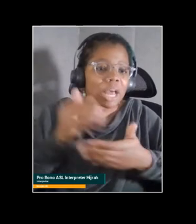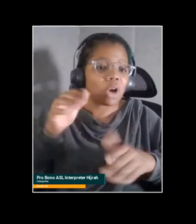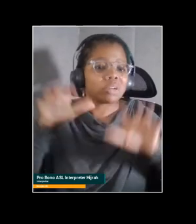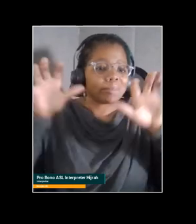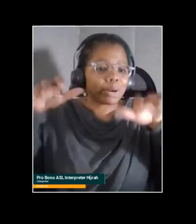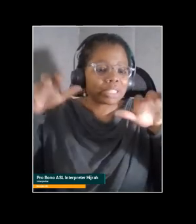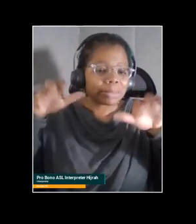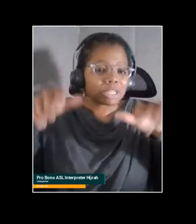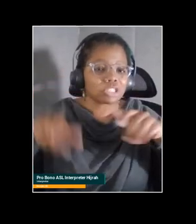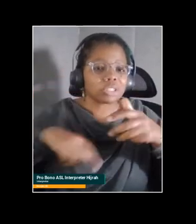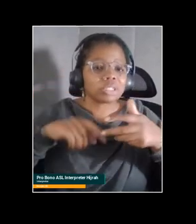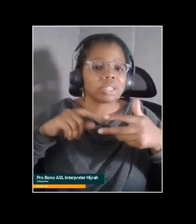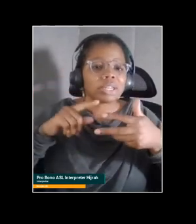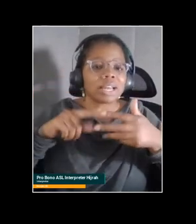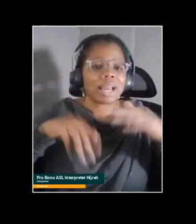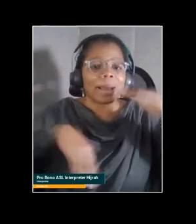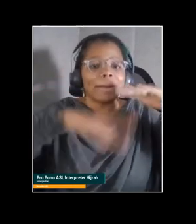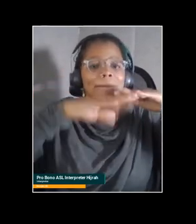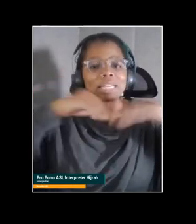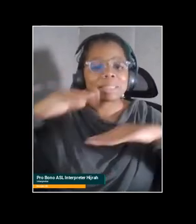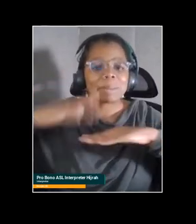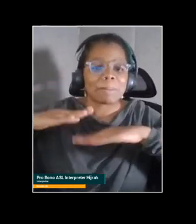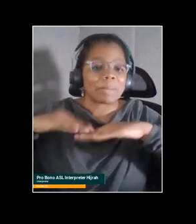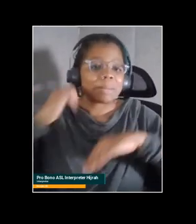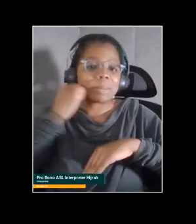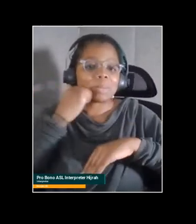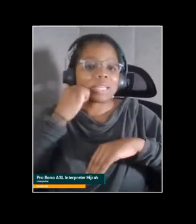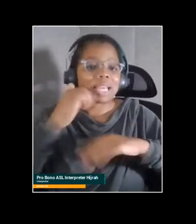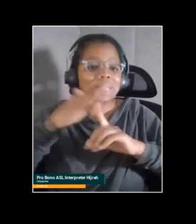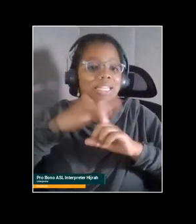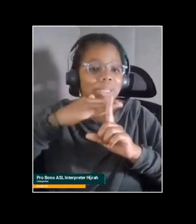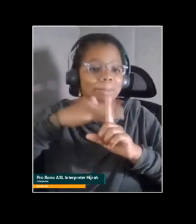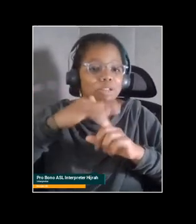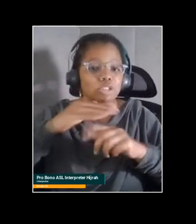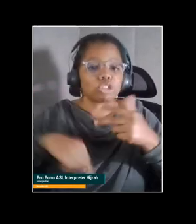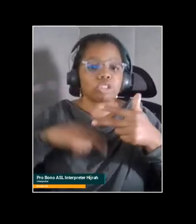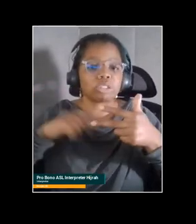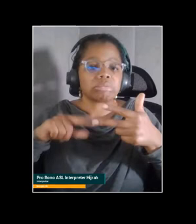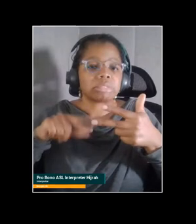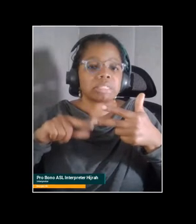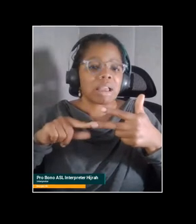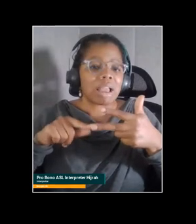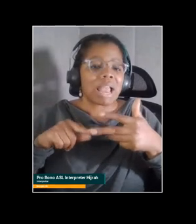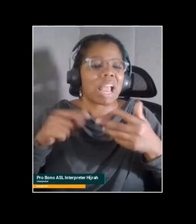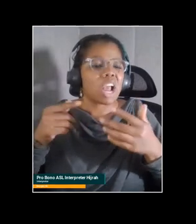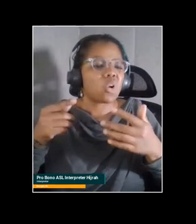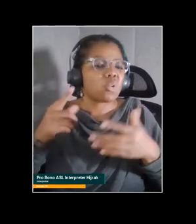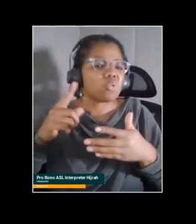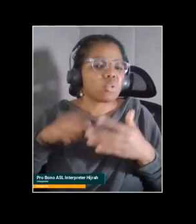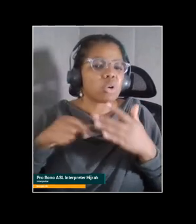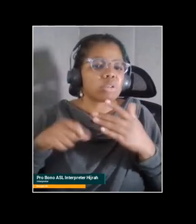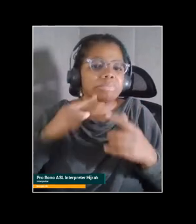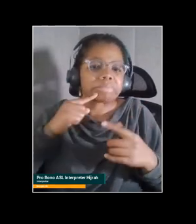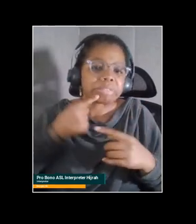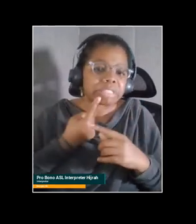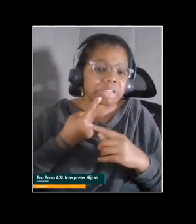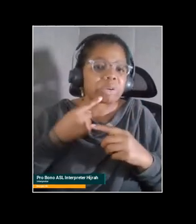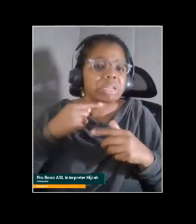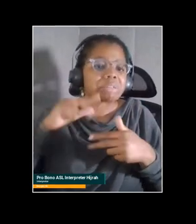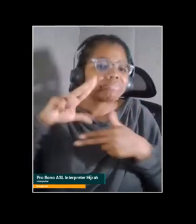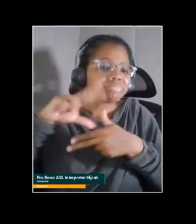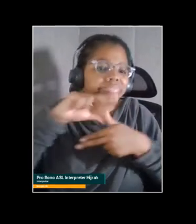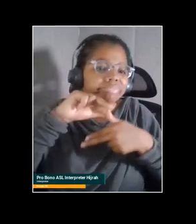rate of precipitation, maximum and minimum daily temperatures, and occurrence of events are some pretty well-known